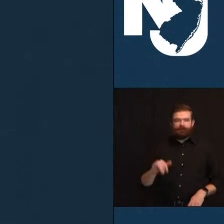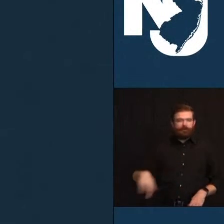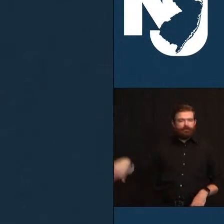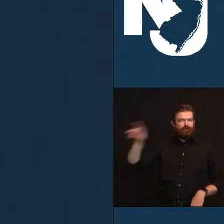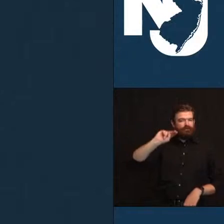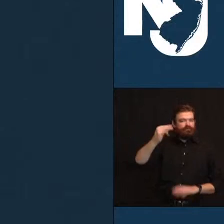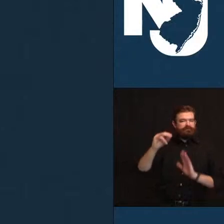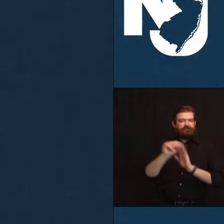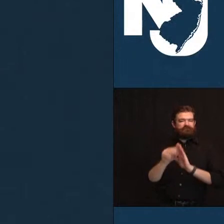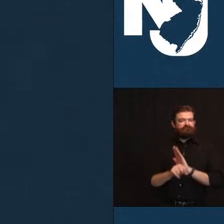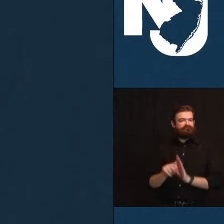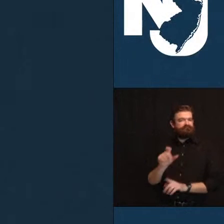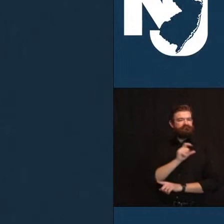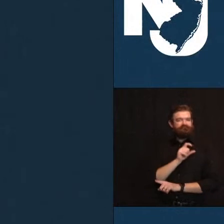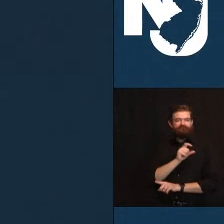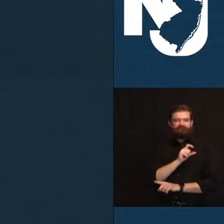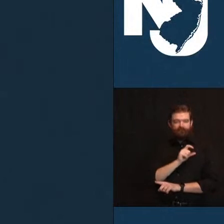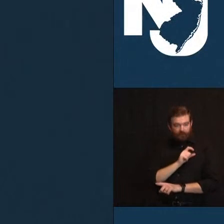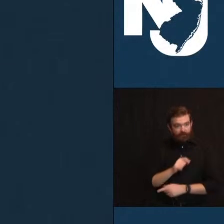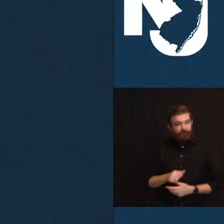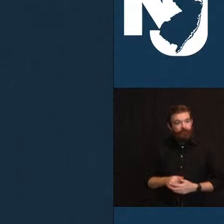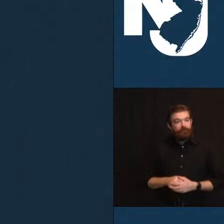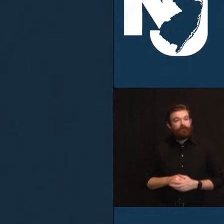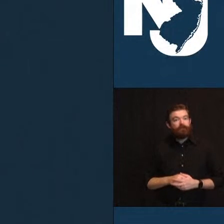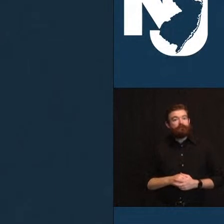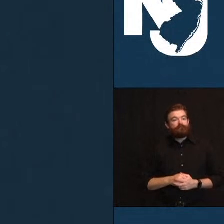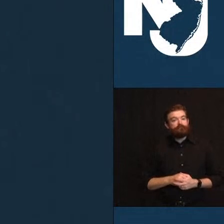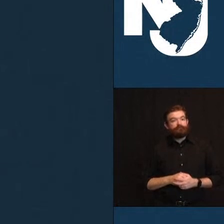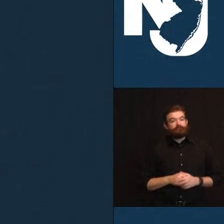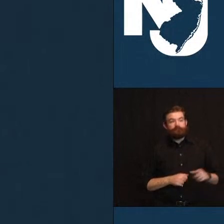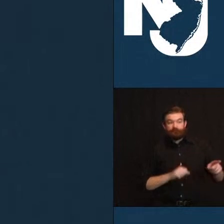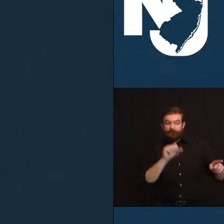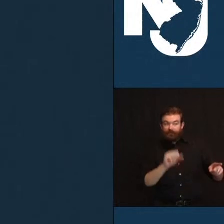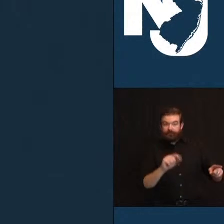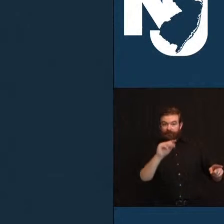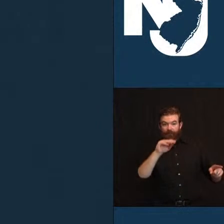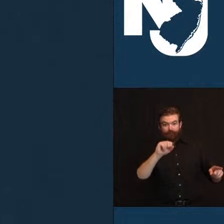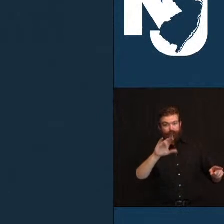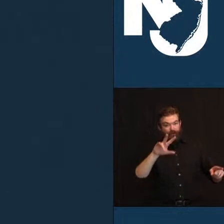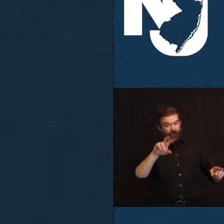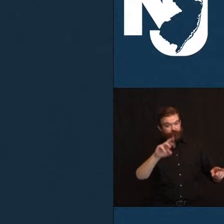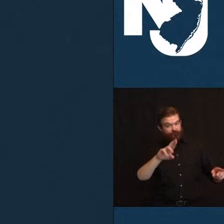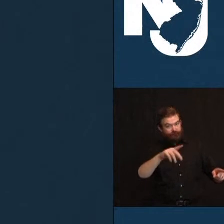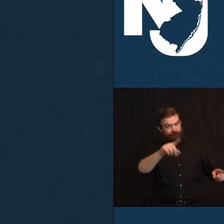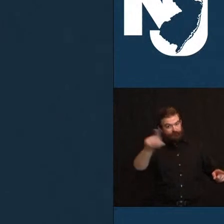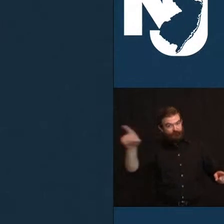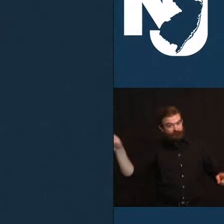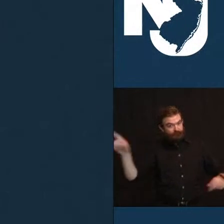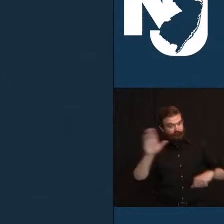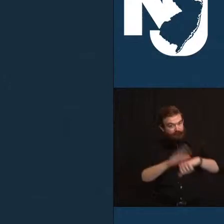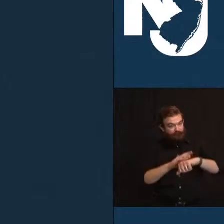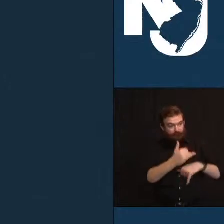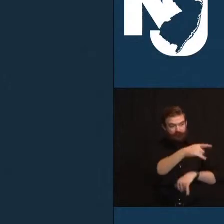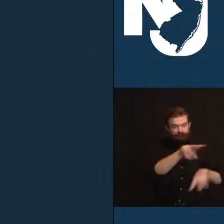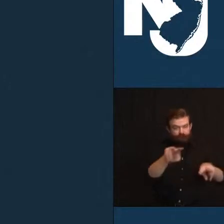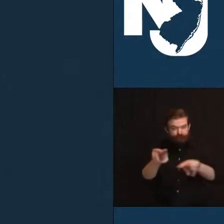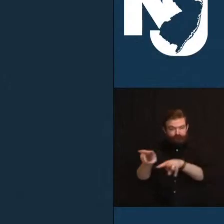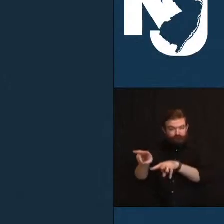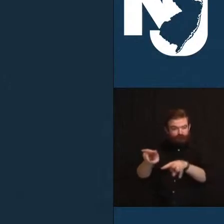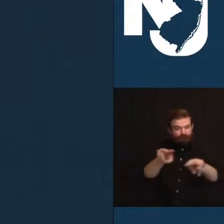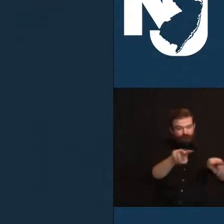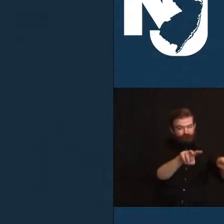the folks down in South Toms River to be mindful of the posted speed limits because she's on the job. Thanks, Gov. Happy birthday,